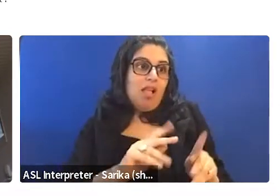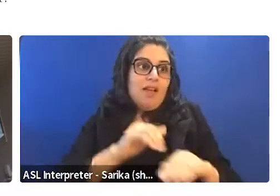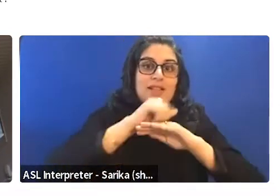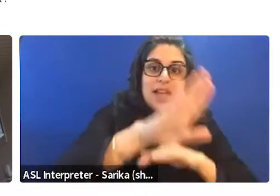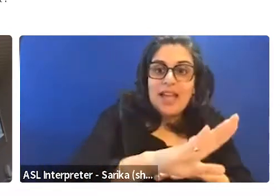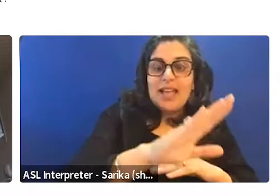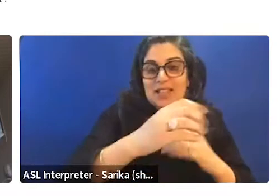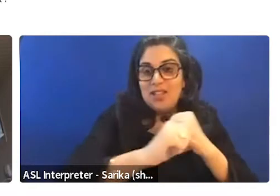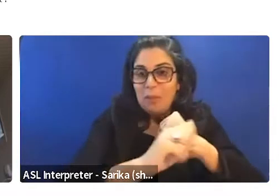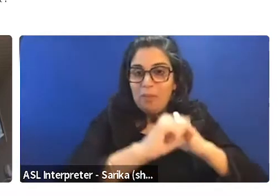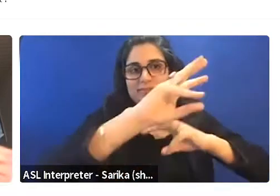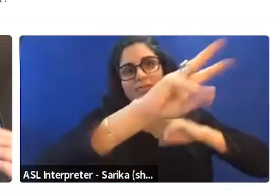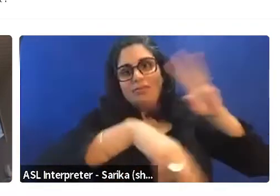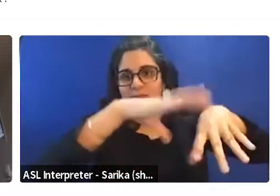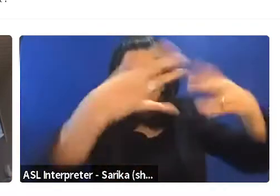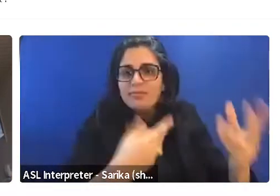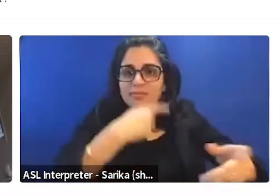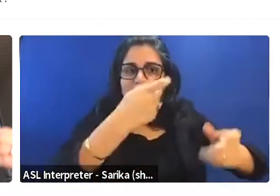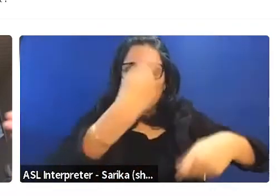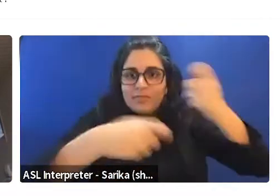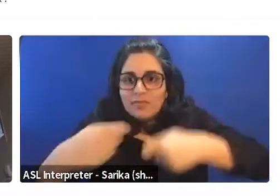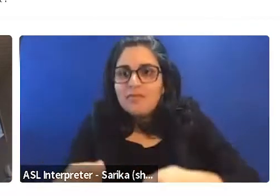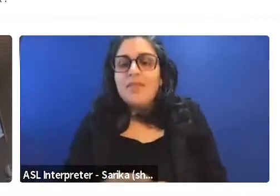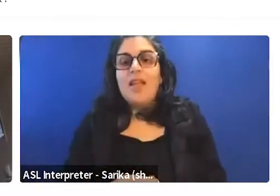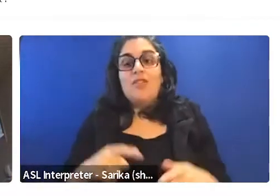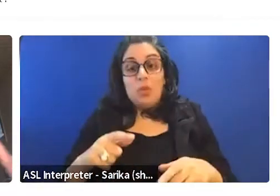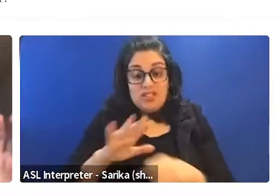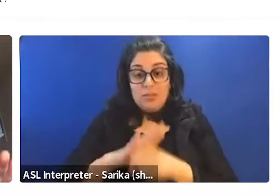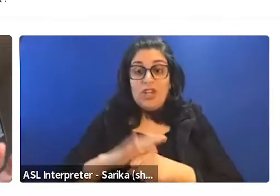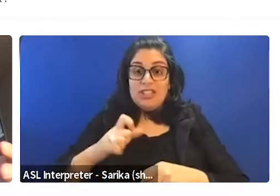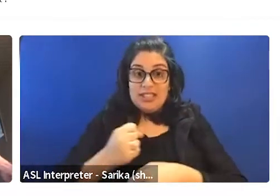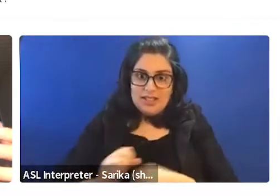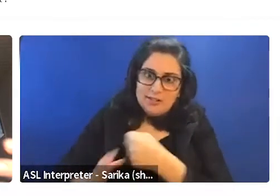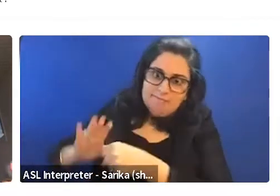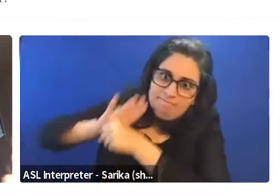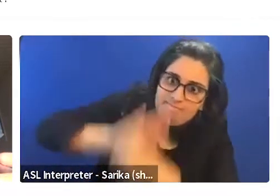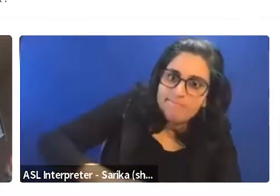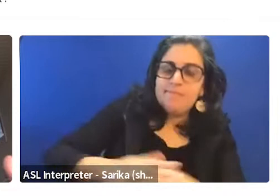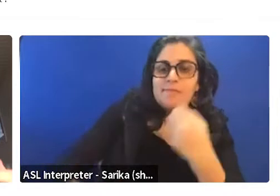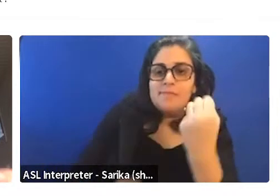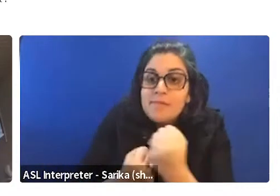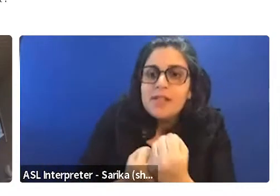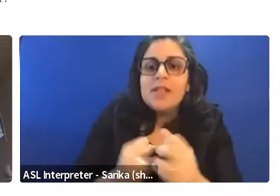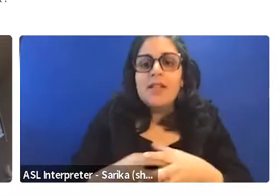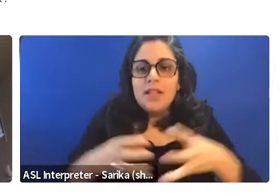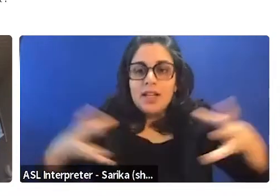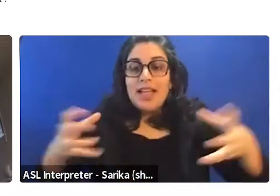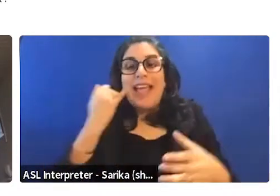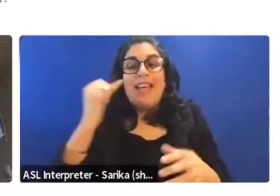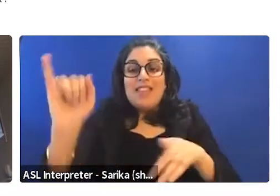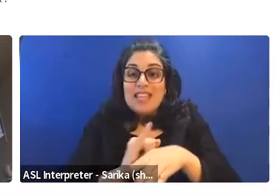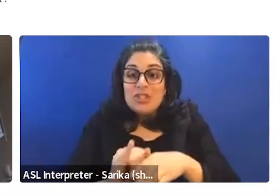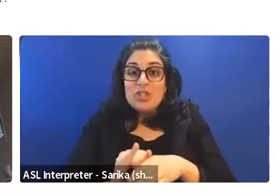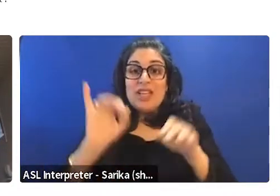you. So this pressure needs to grow. And if the industry as a whole can support these bills and say,